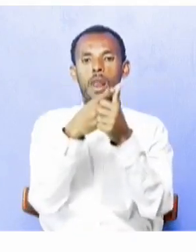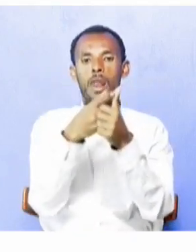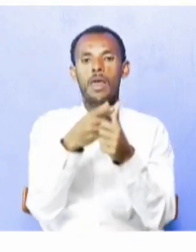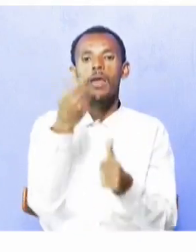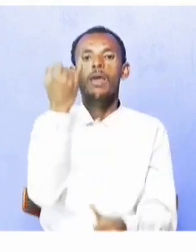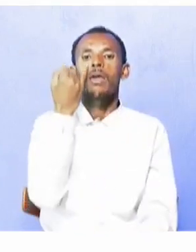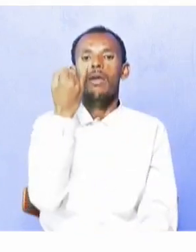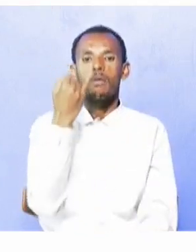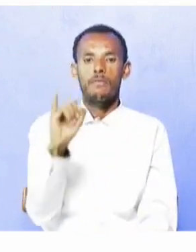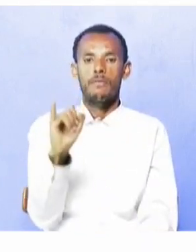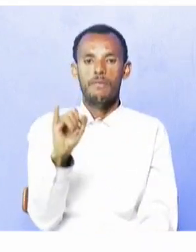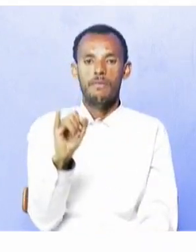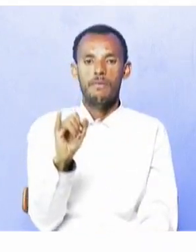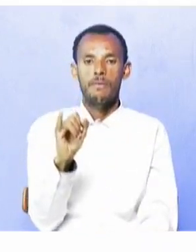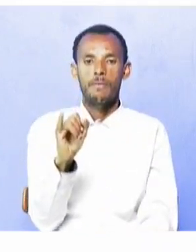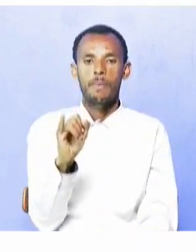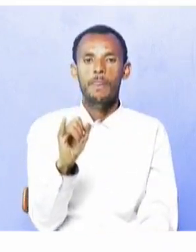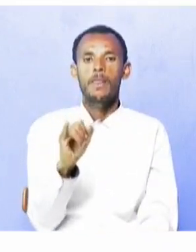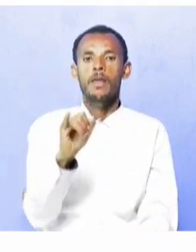if